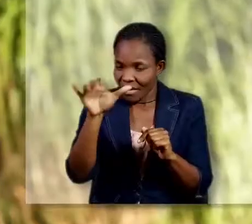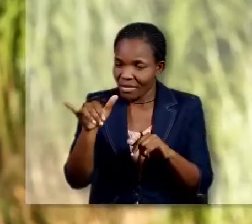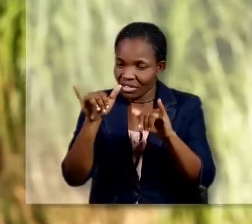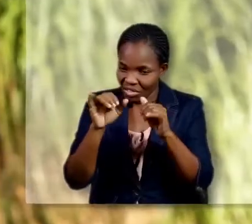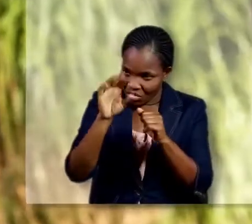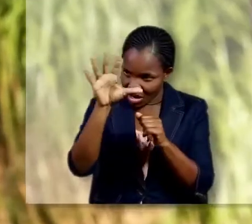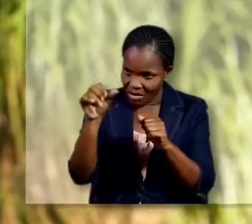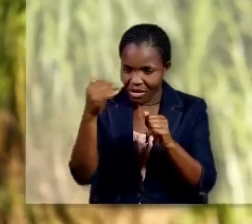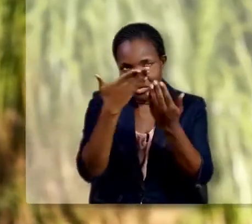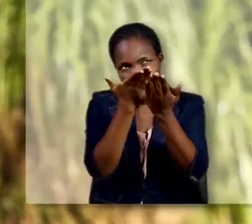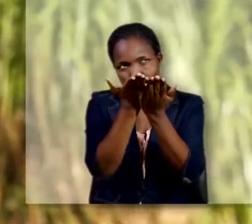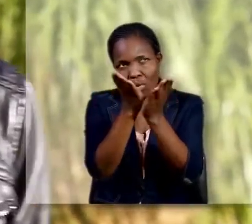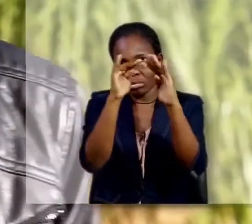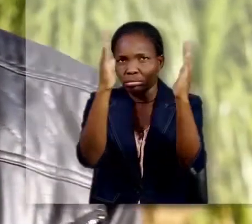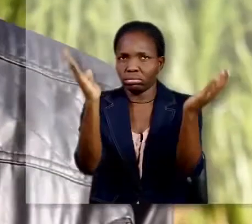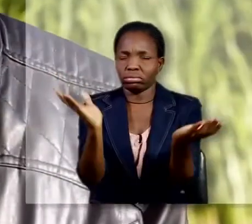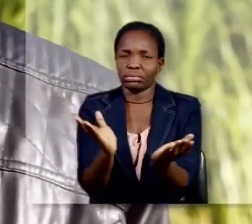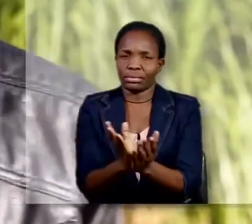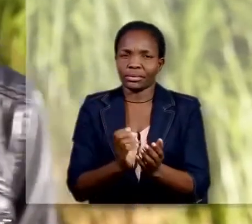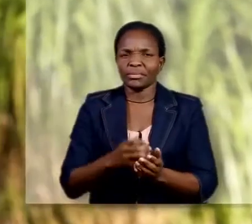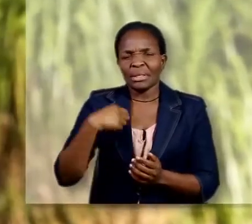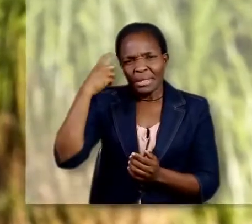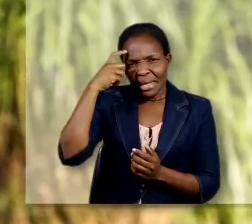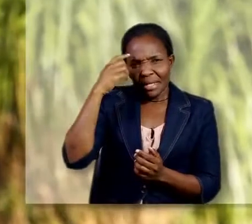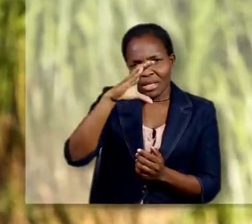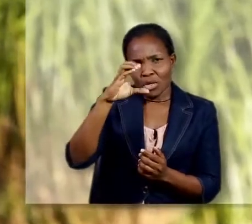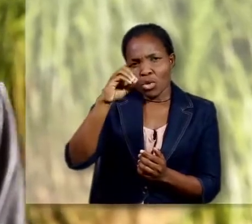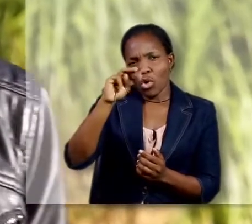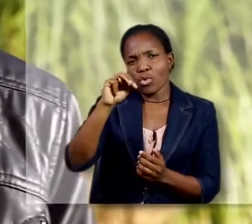world. I think communism will do.